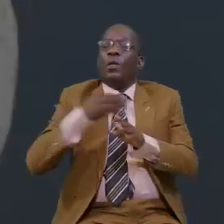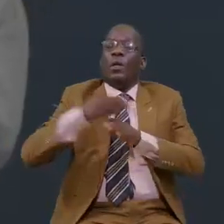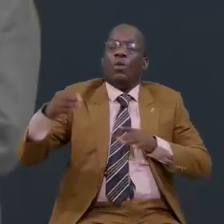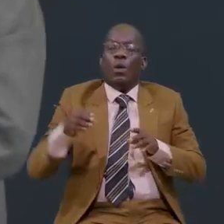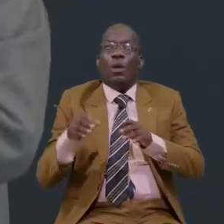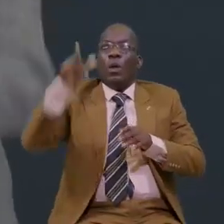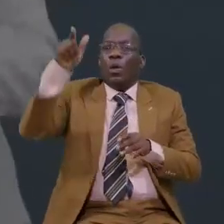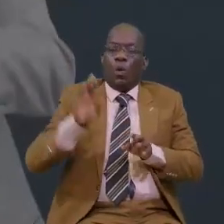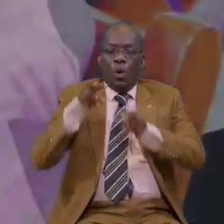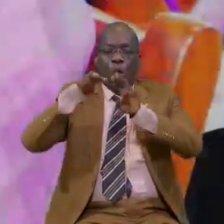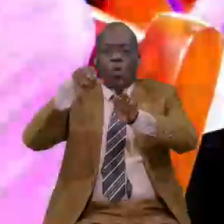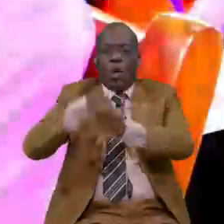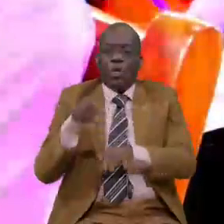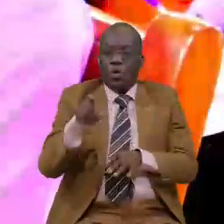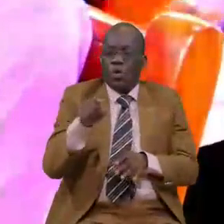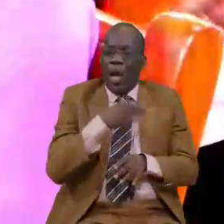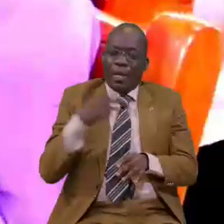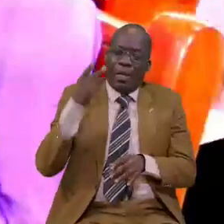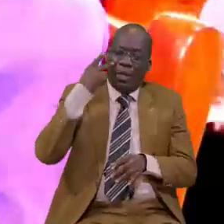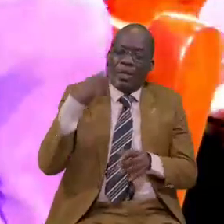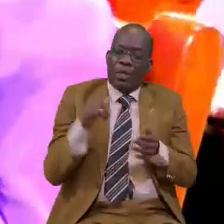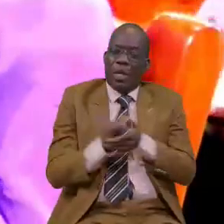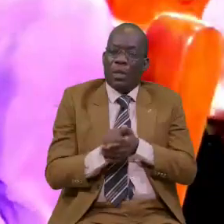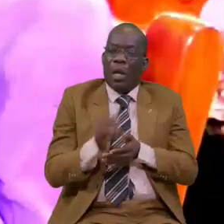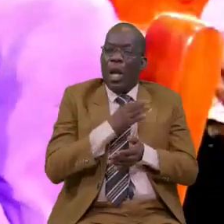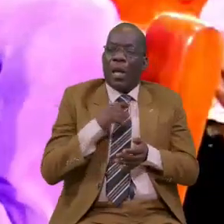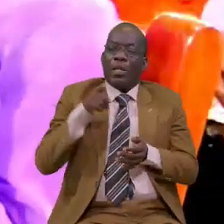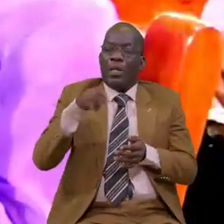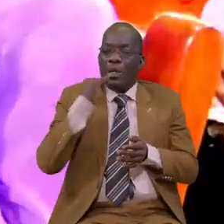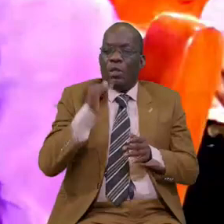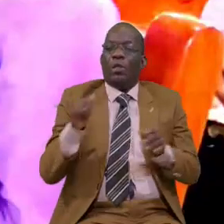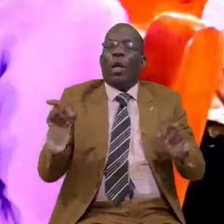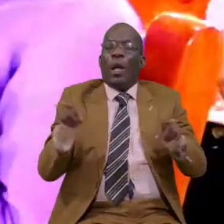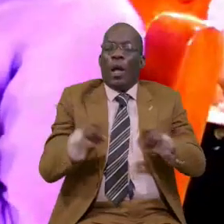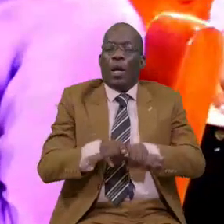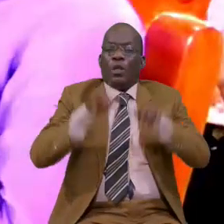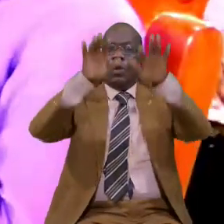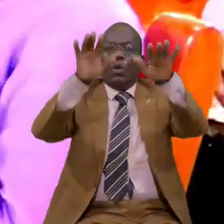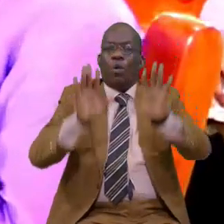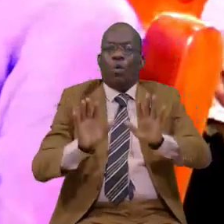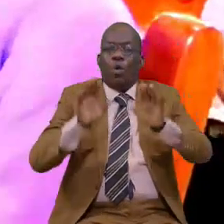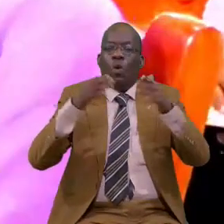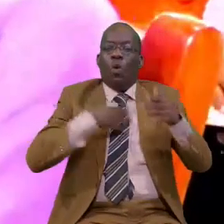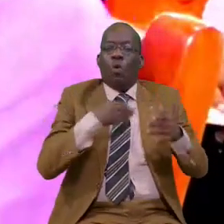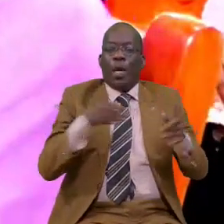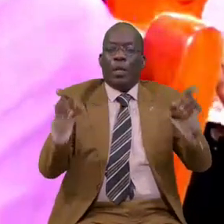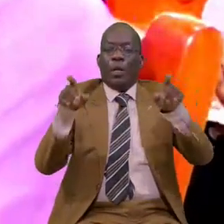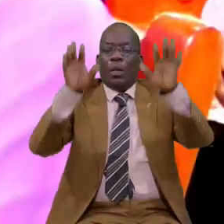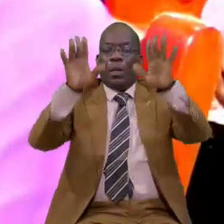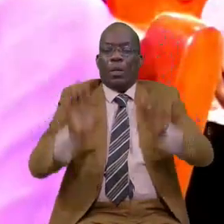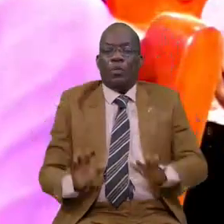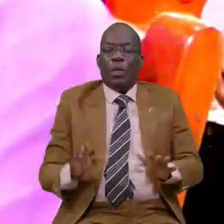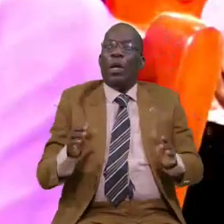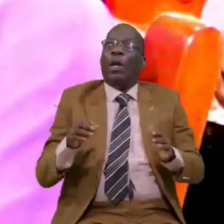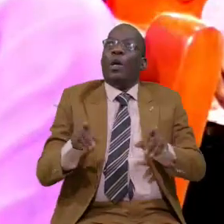look at that. He is as white as snow. Though they be red like crimson, they